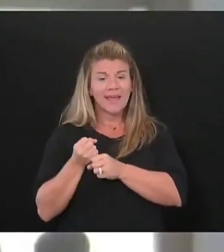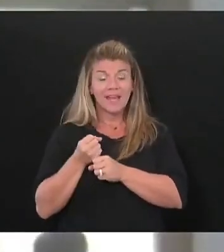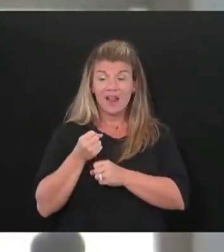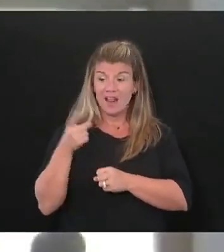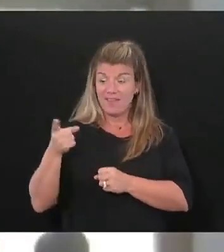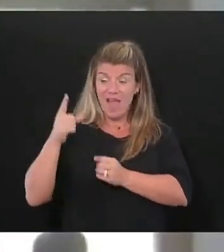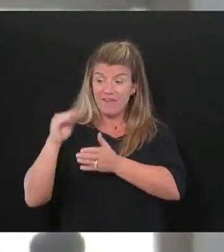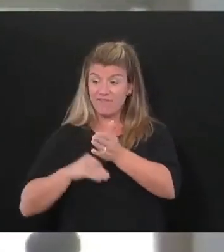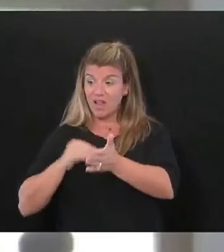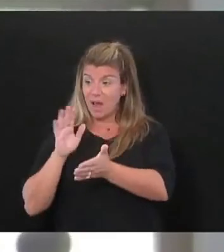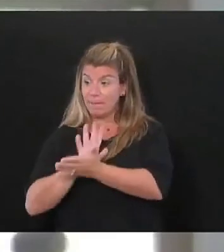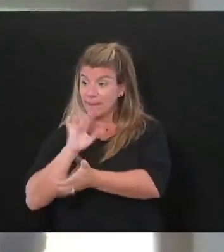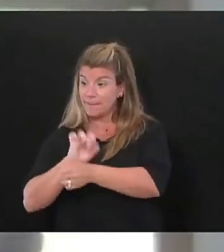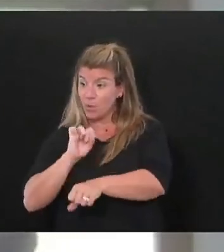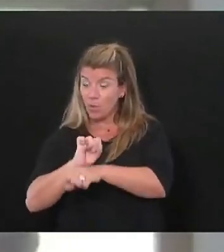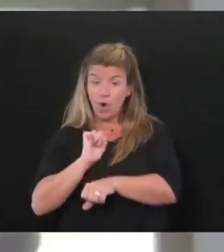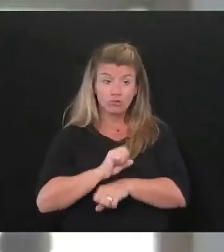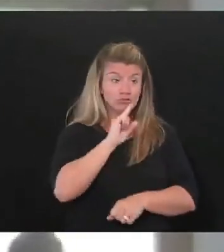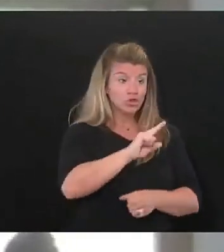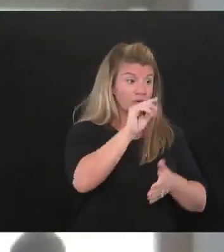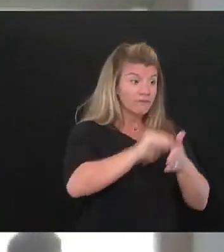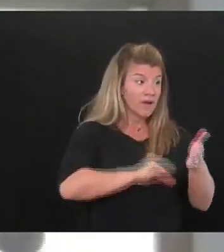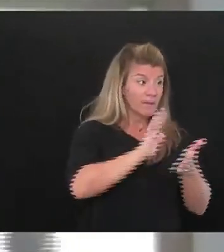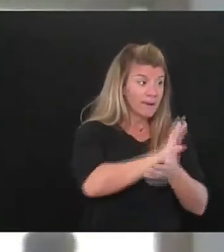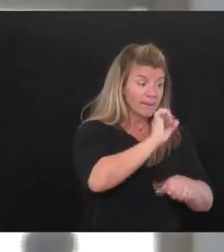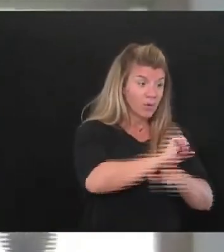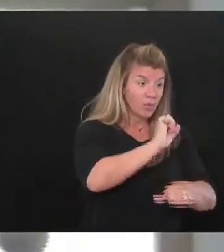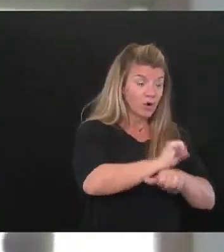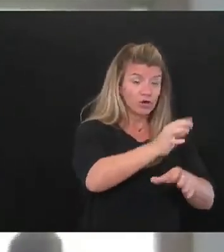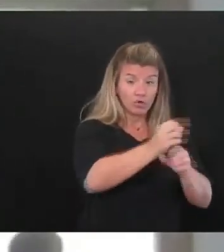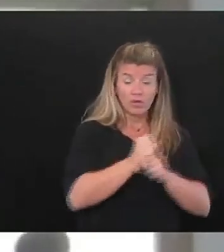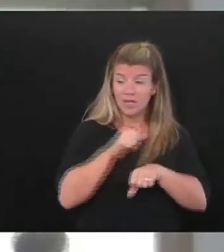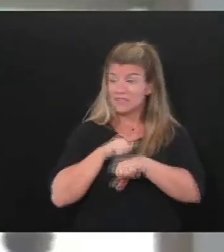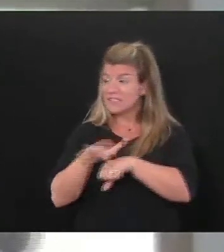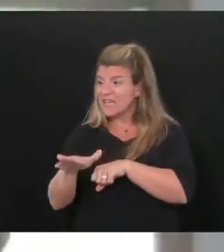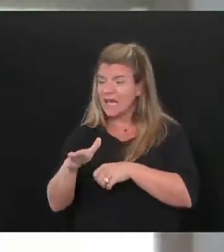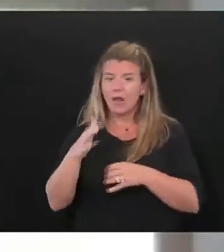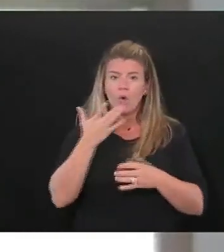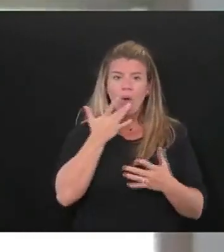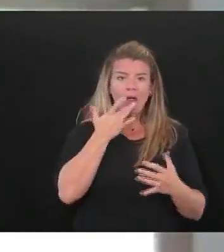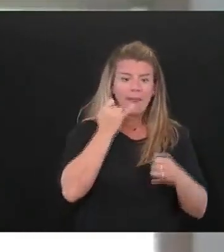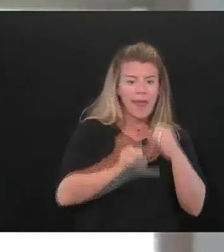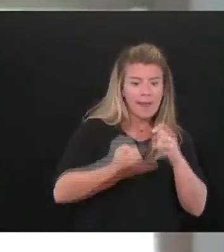to fill out paperwork, or does it go out right away or at the end of the month? How does that work?